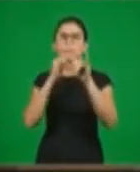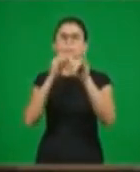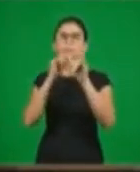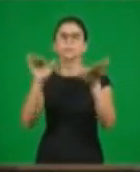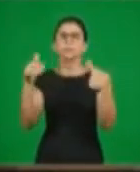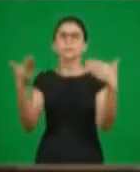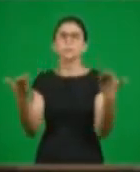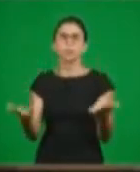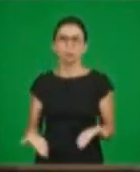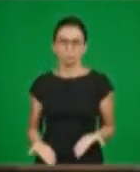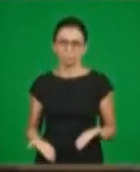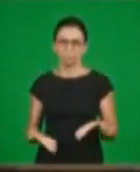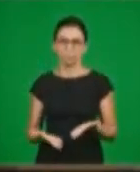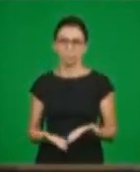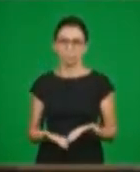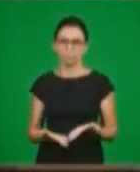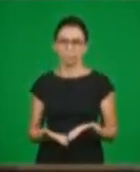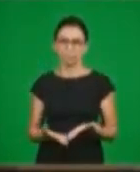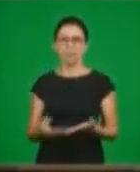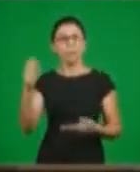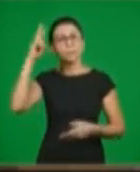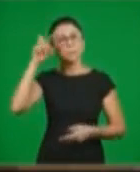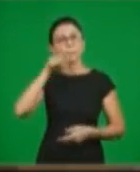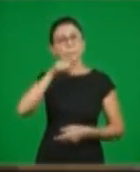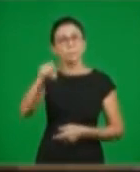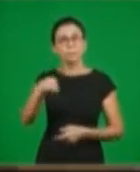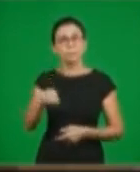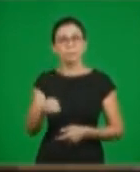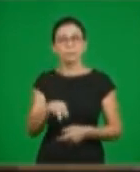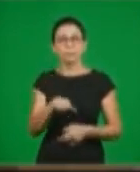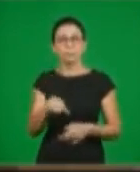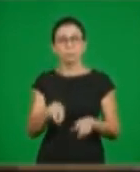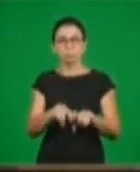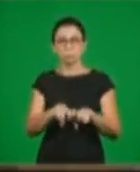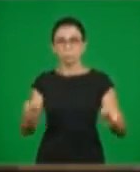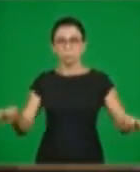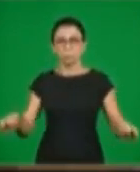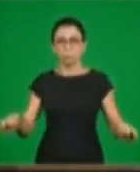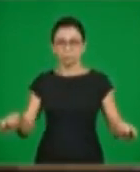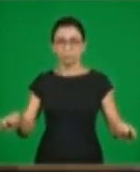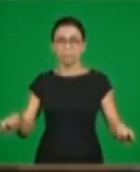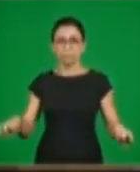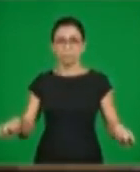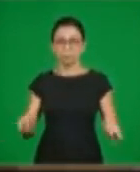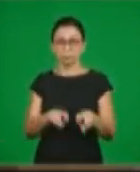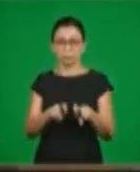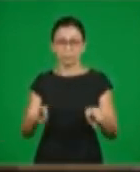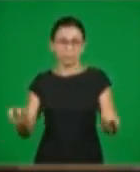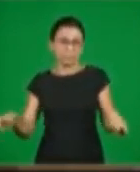So let's put something that makes the brothers wake up.